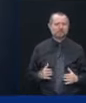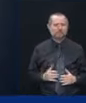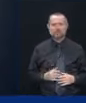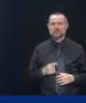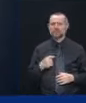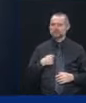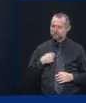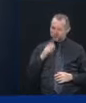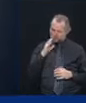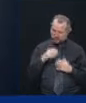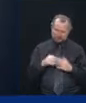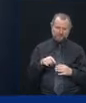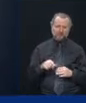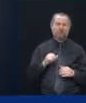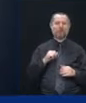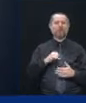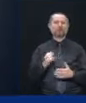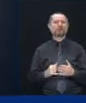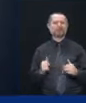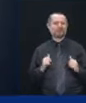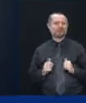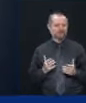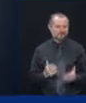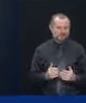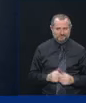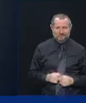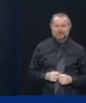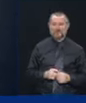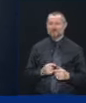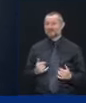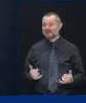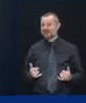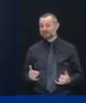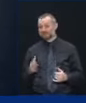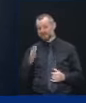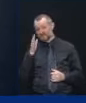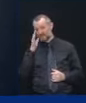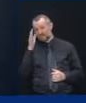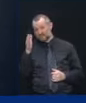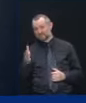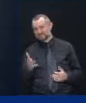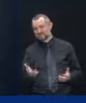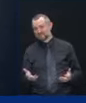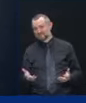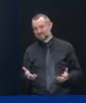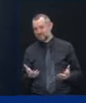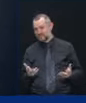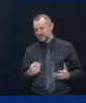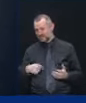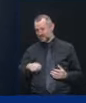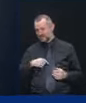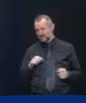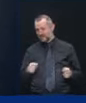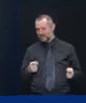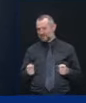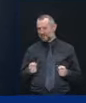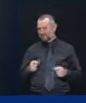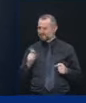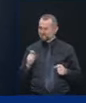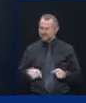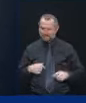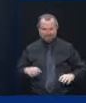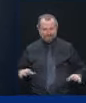arts. Because we're at a point in time where the future, my friends, is what we make it. The future COVID